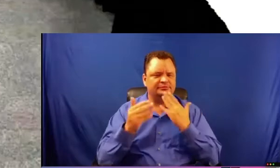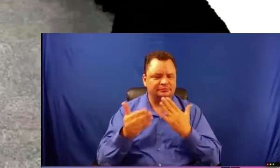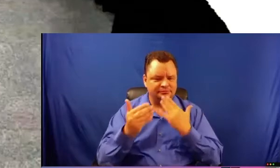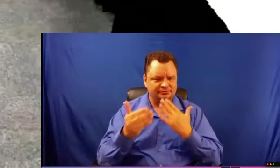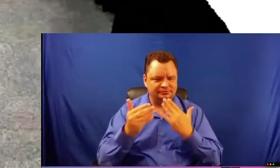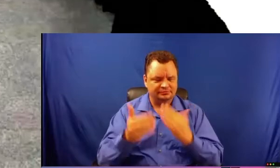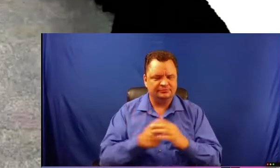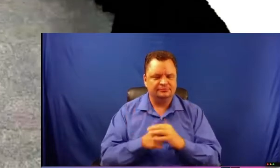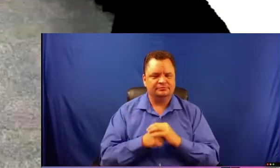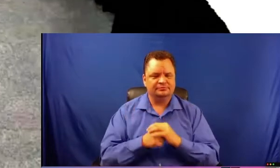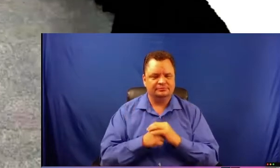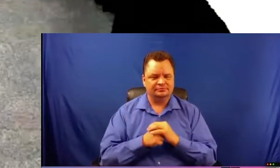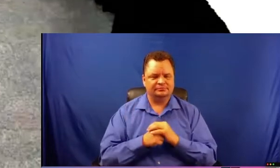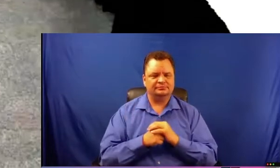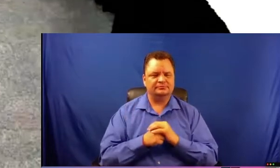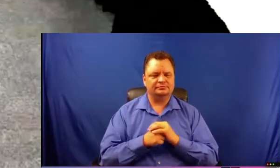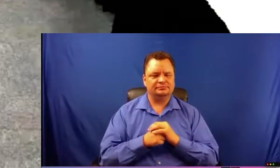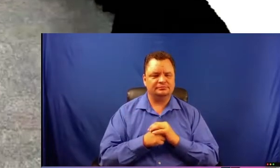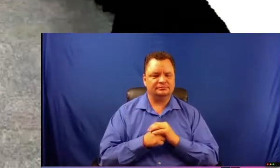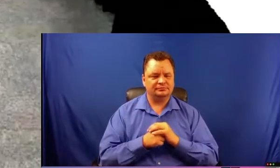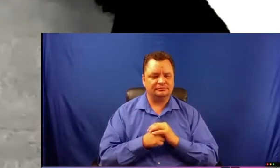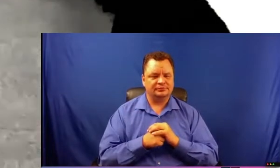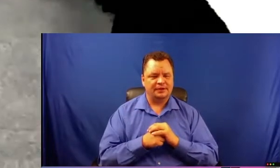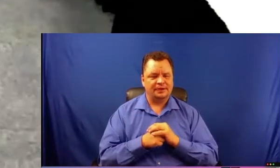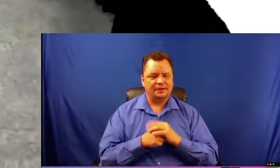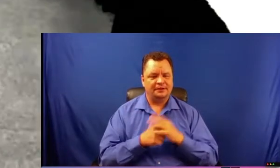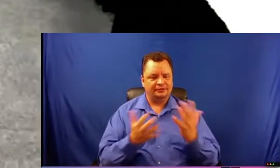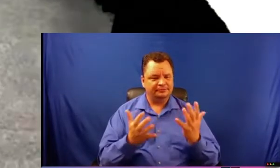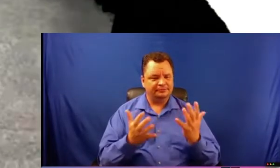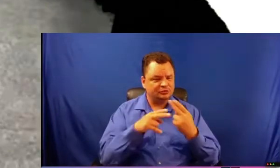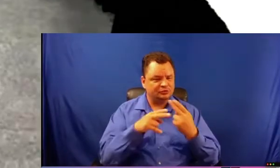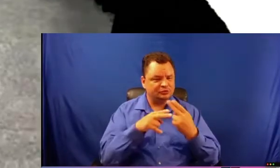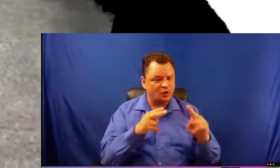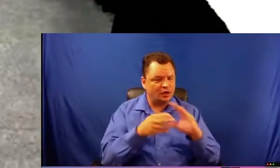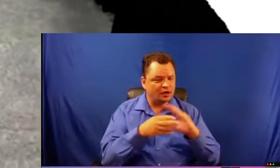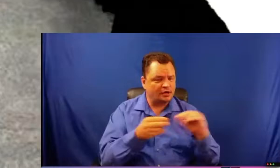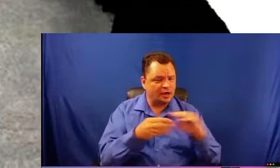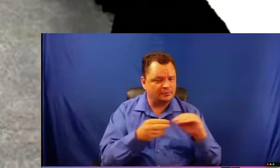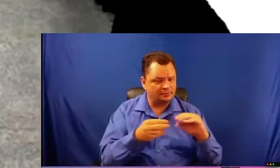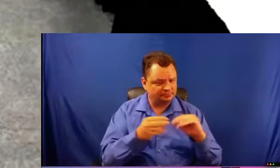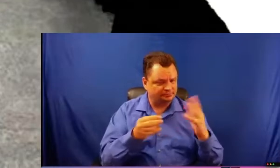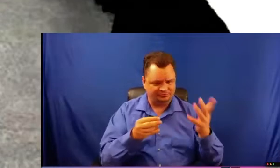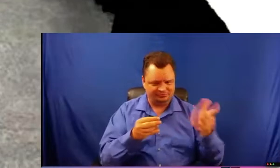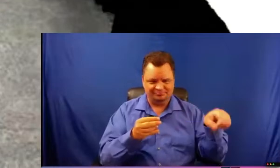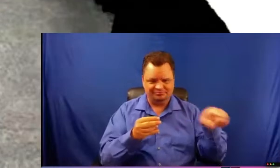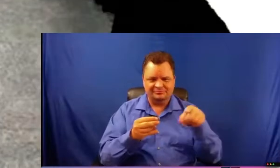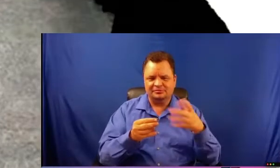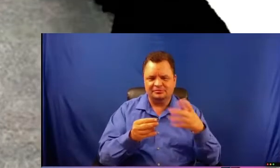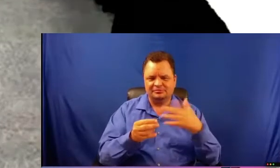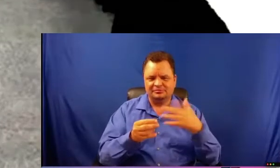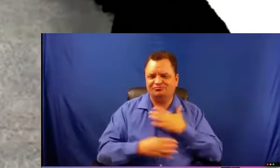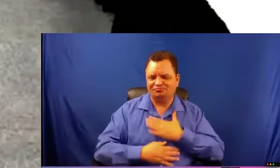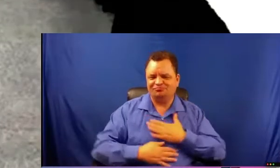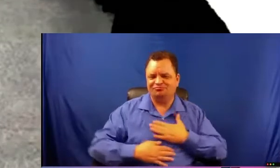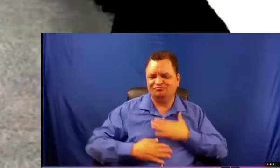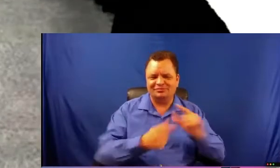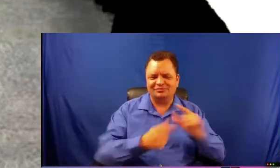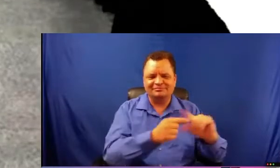of this that is particularly appealing to me is that because it's over a number of years, it allows us